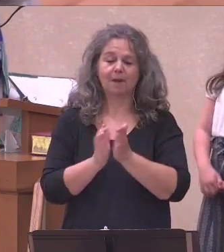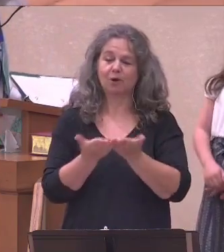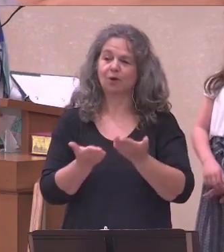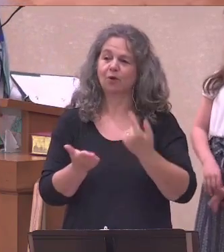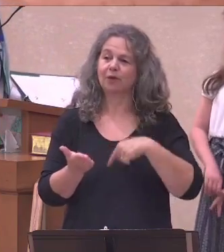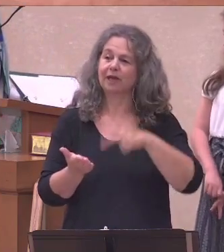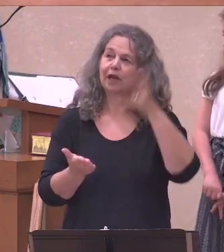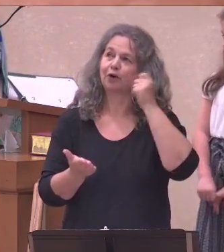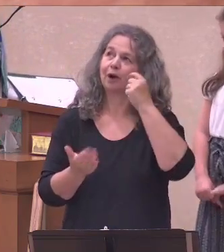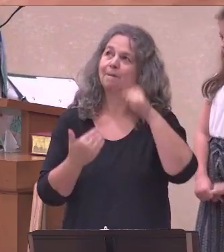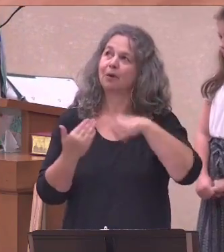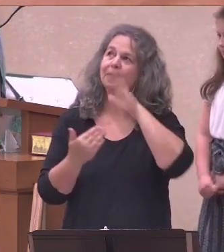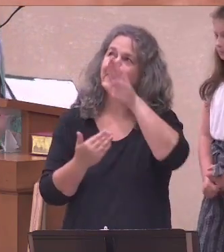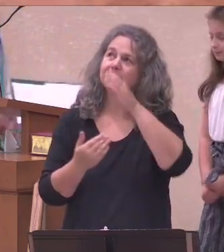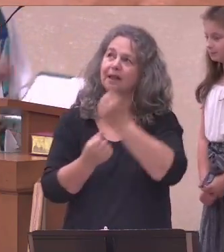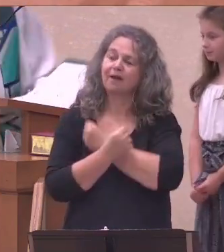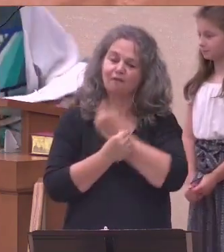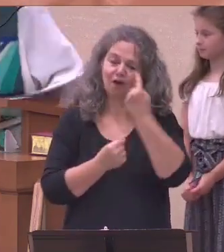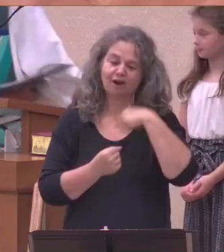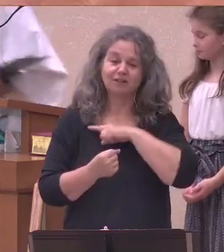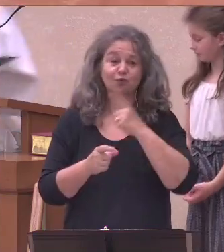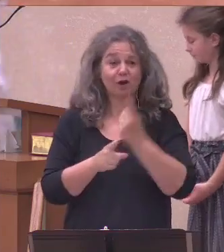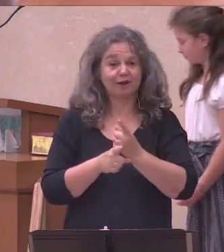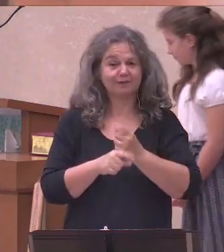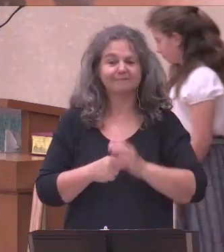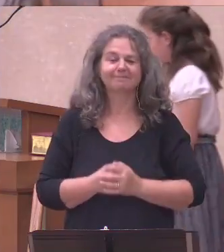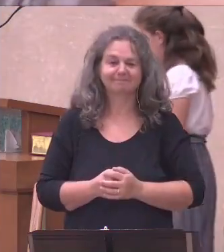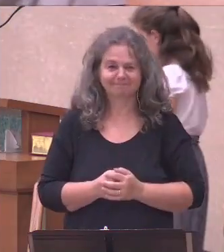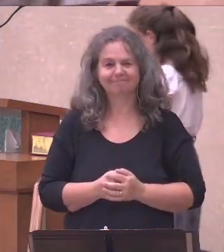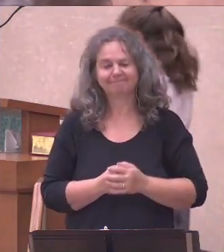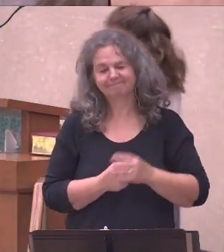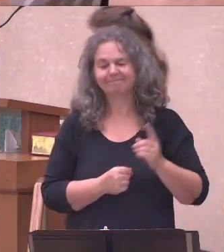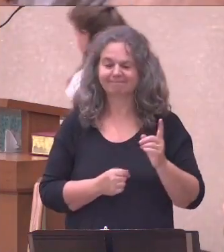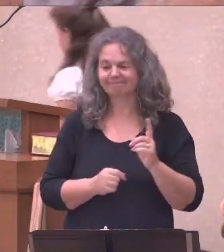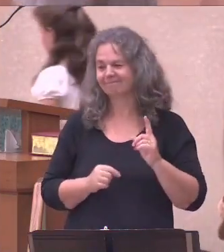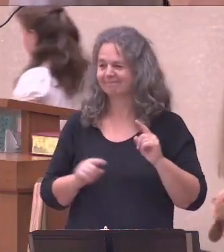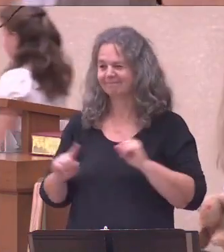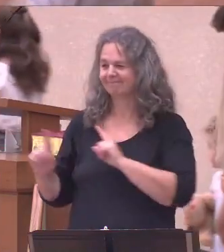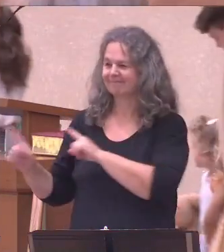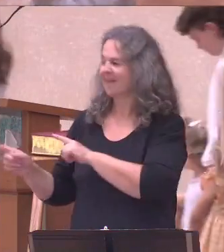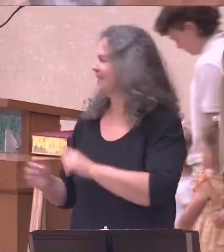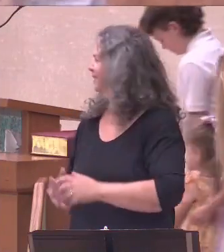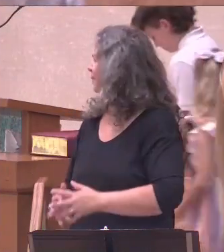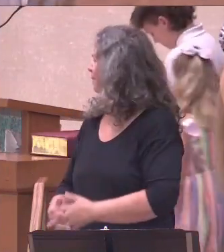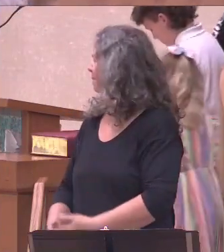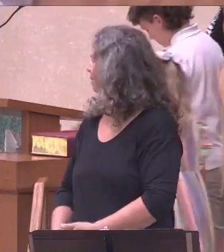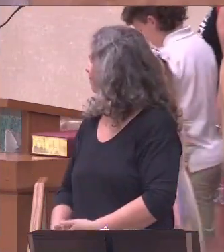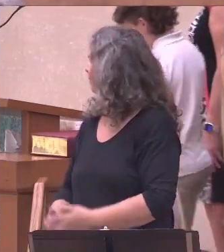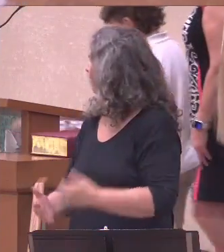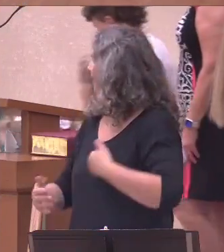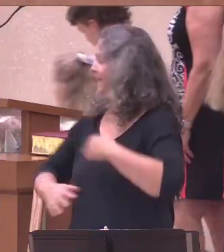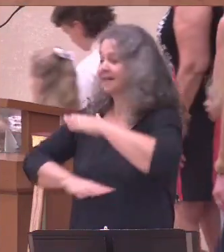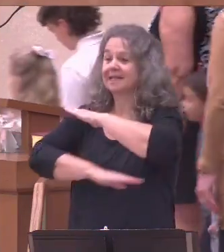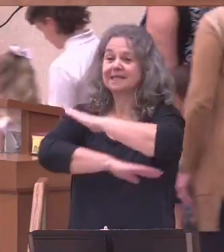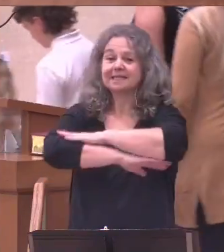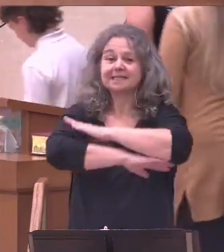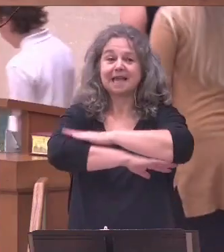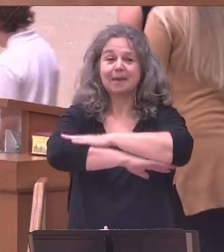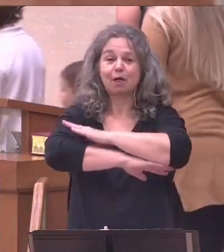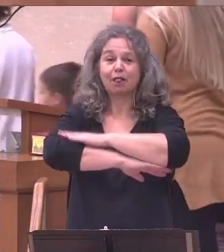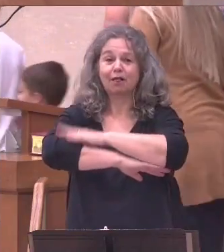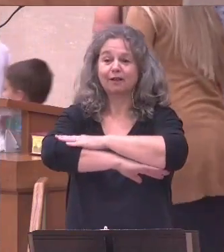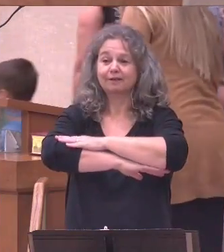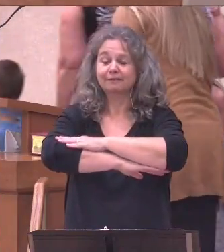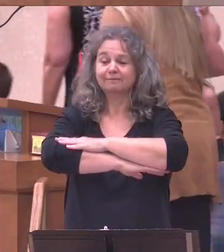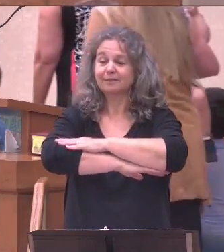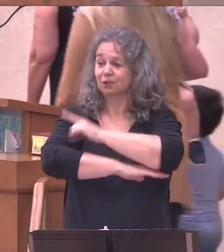God's love for us, right? Okay, well, let's take a little walk over here. We got this big table. You guys have